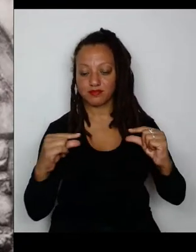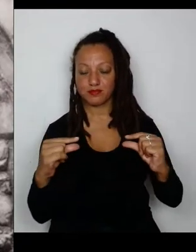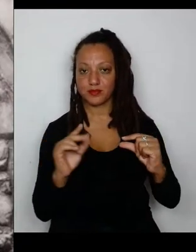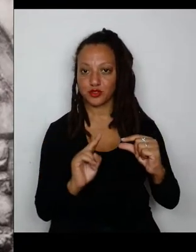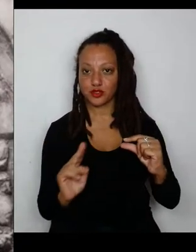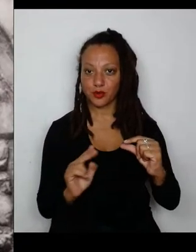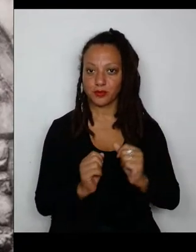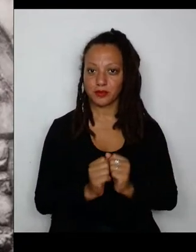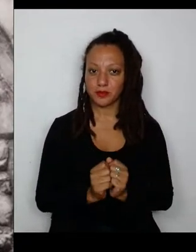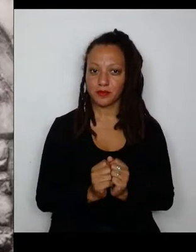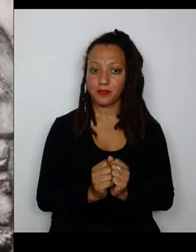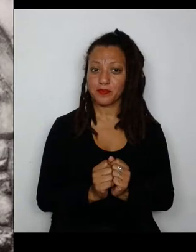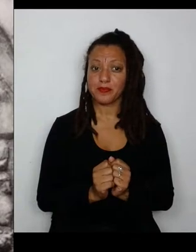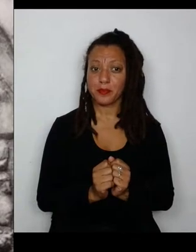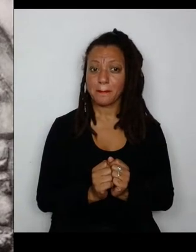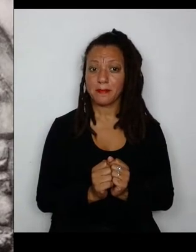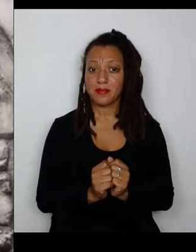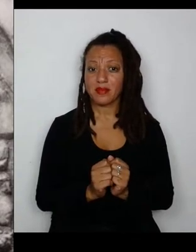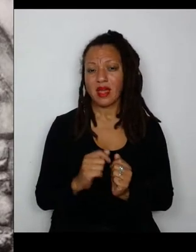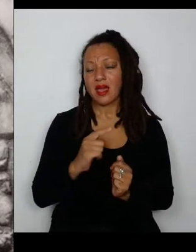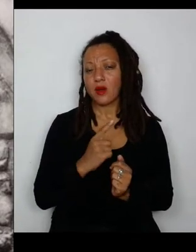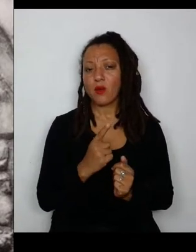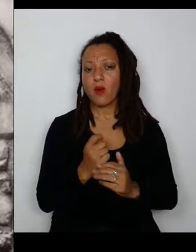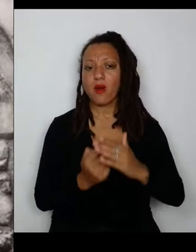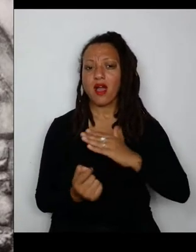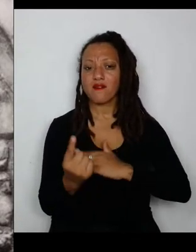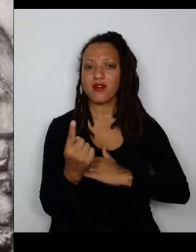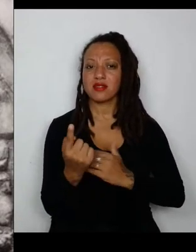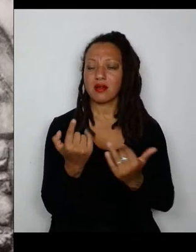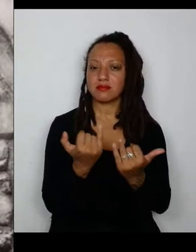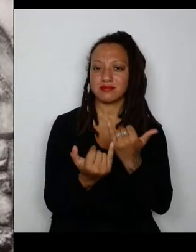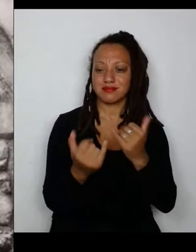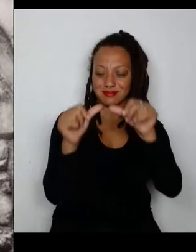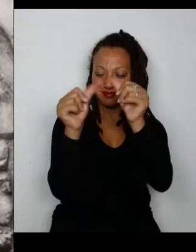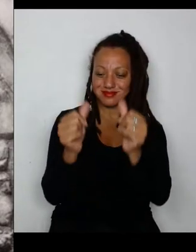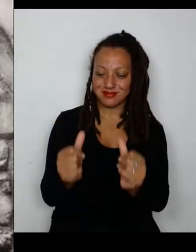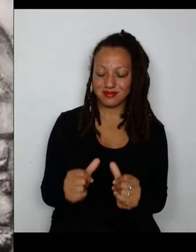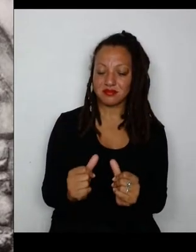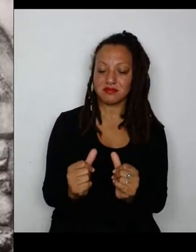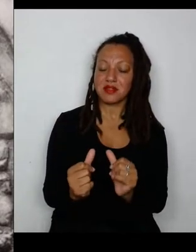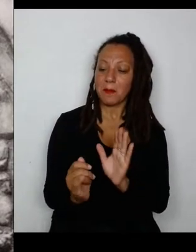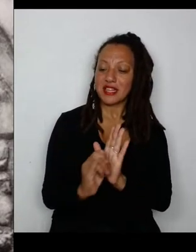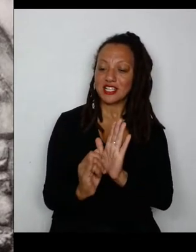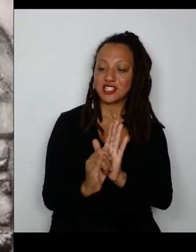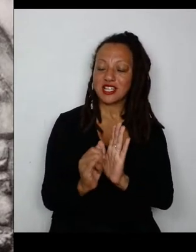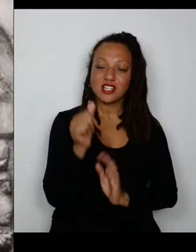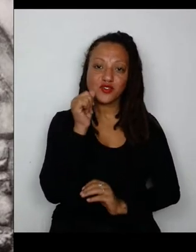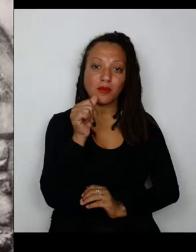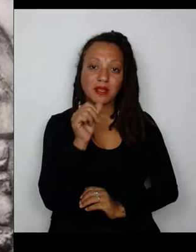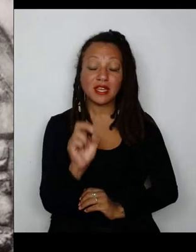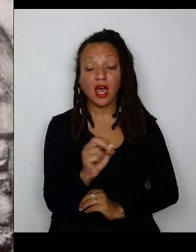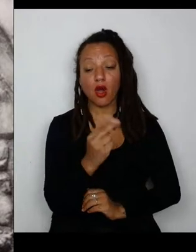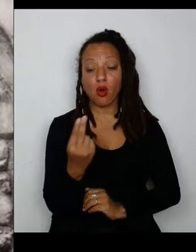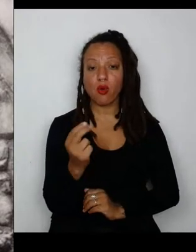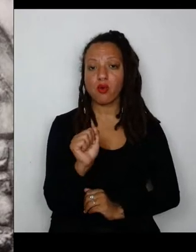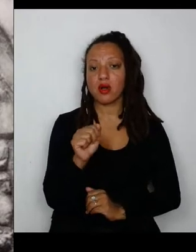allow gurgaon to try out a feminine or androgynous identity with primitive associations